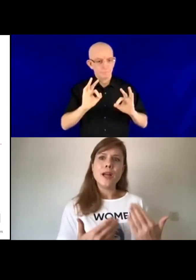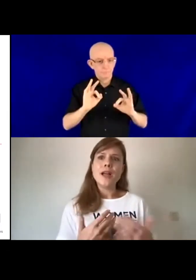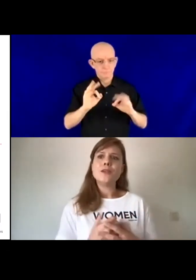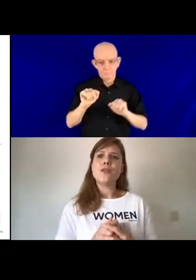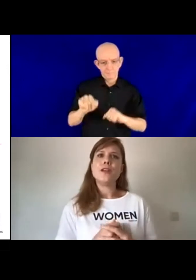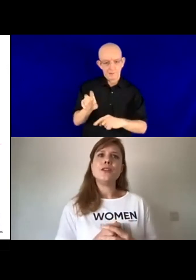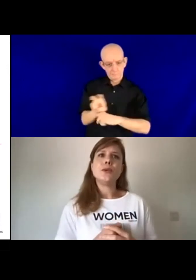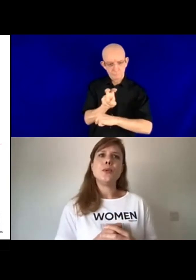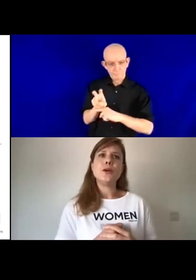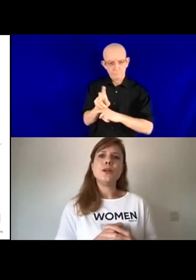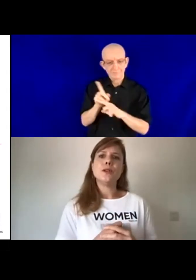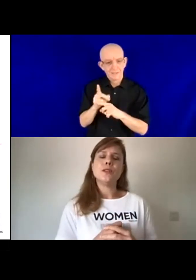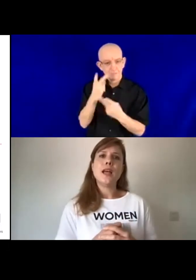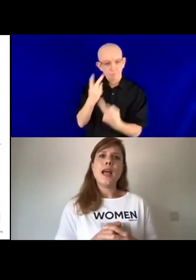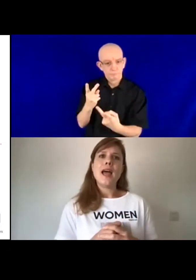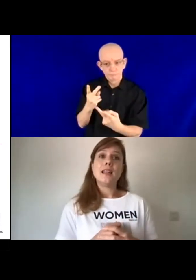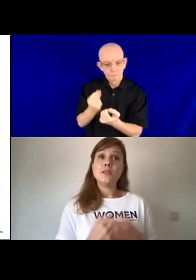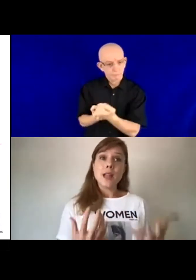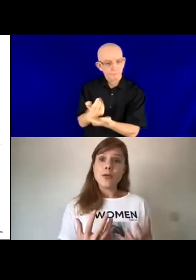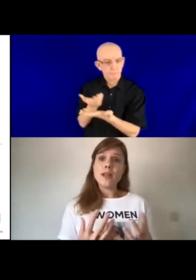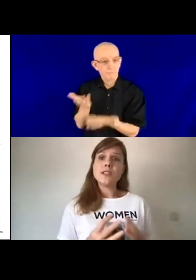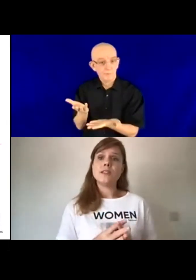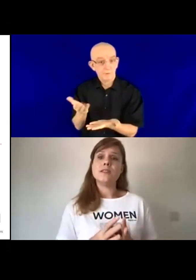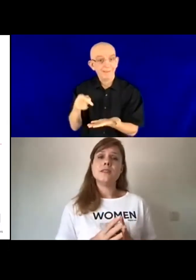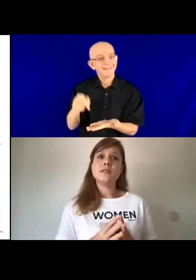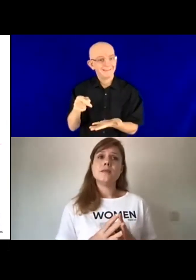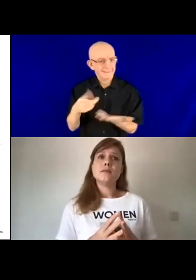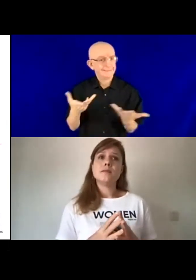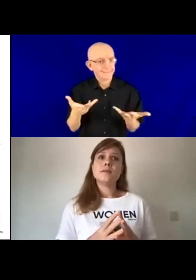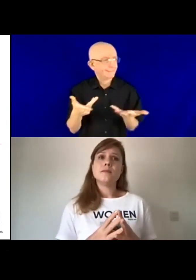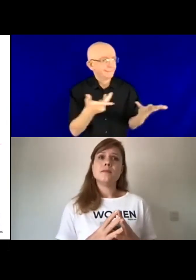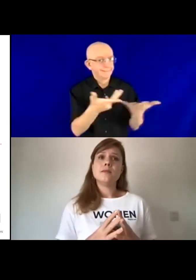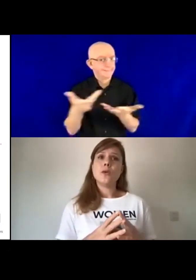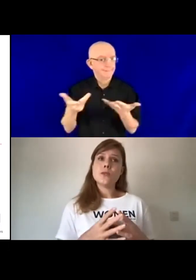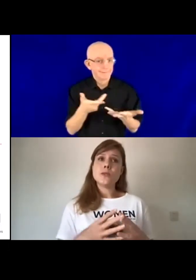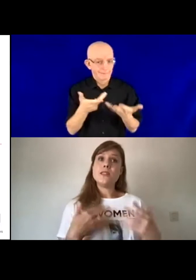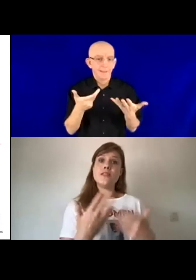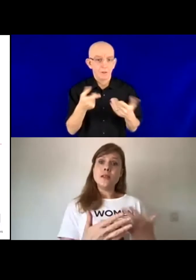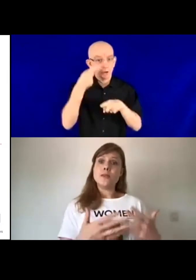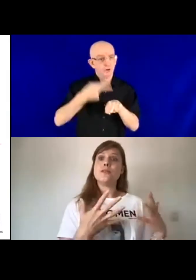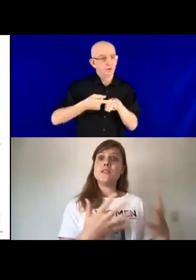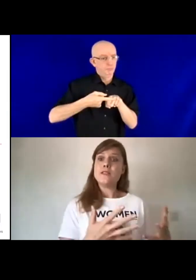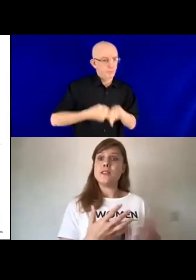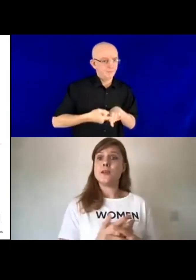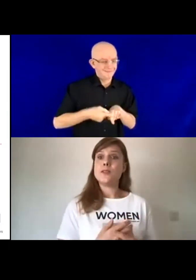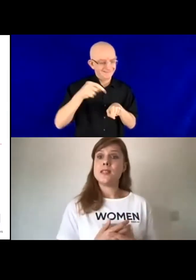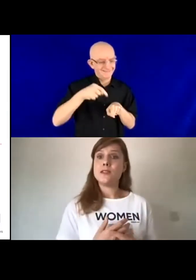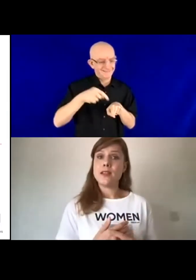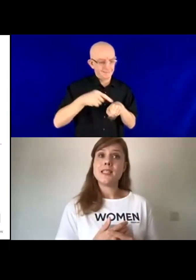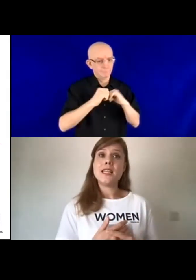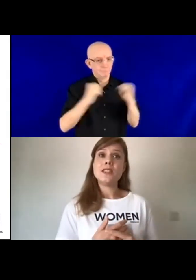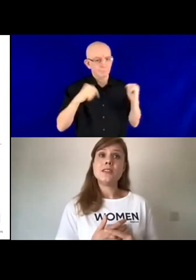were trying to work on, and collaboration. Also, the development of deaf interpreters